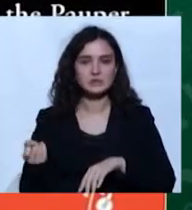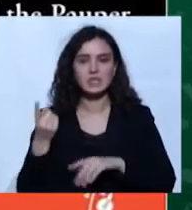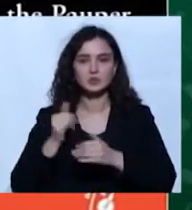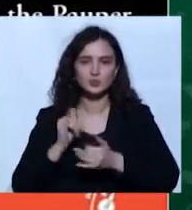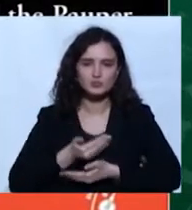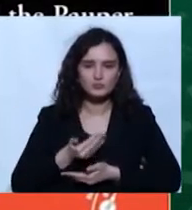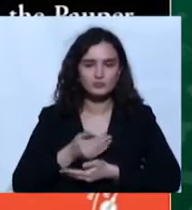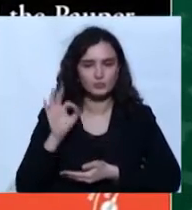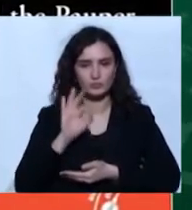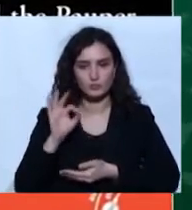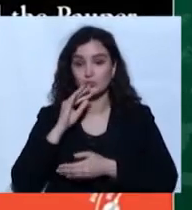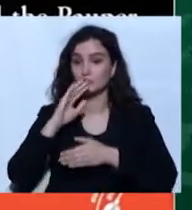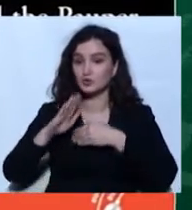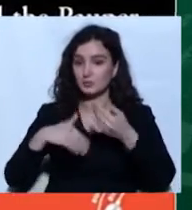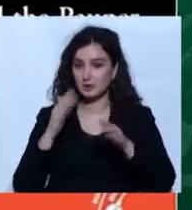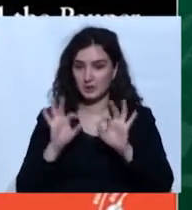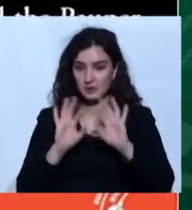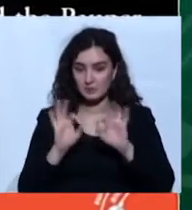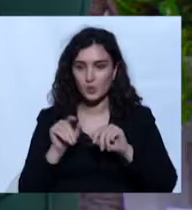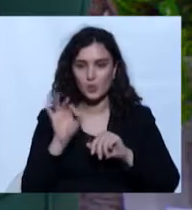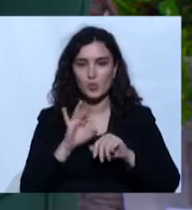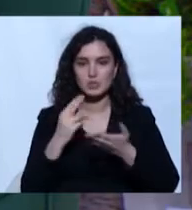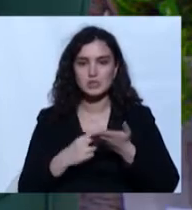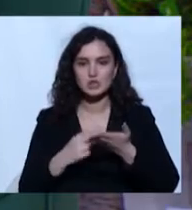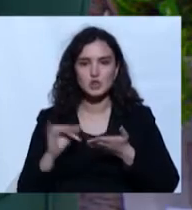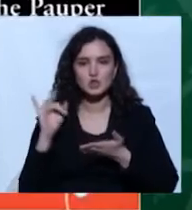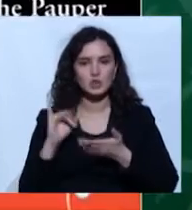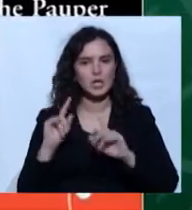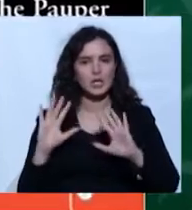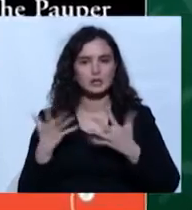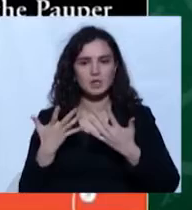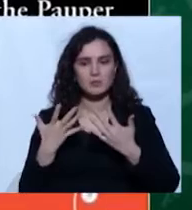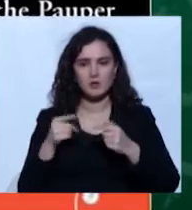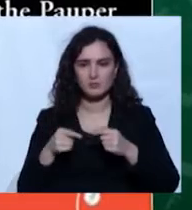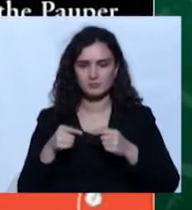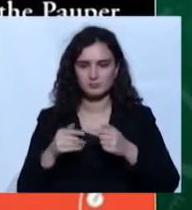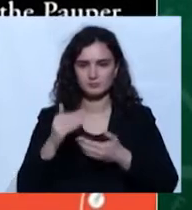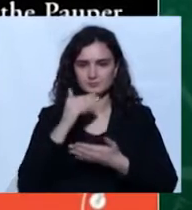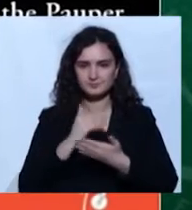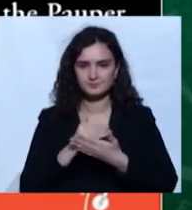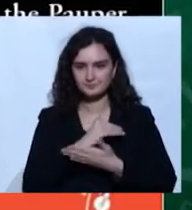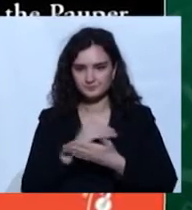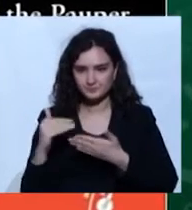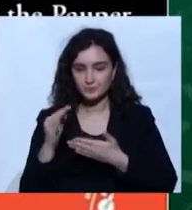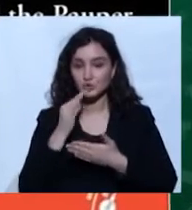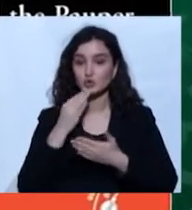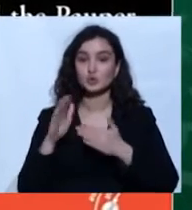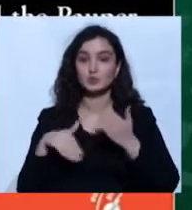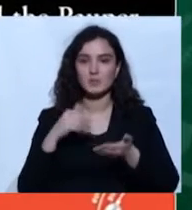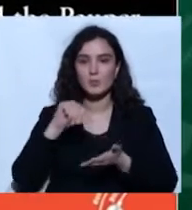book better. Absolutely. Then we'll get into the book's story, what happens in the